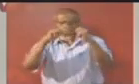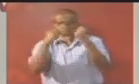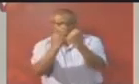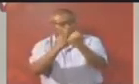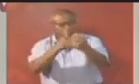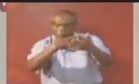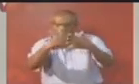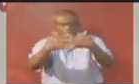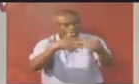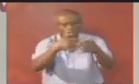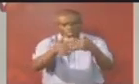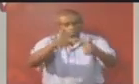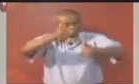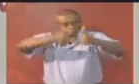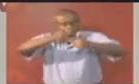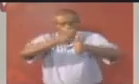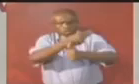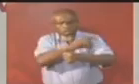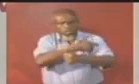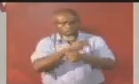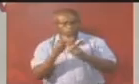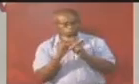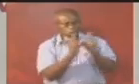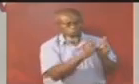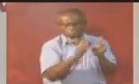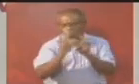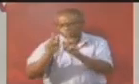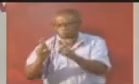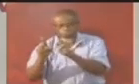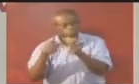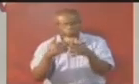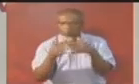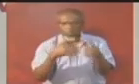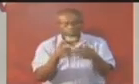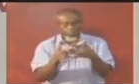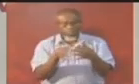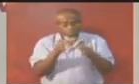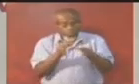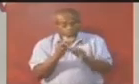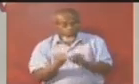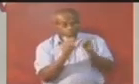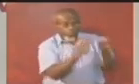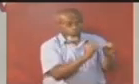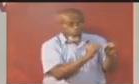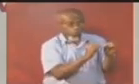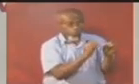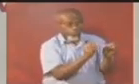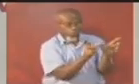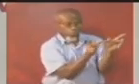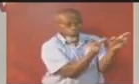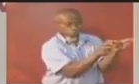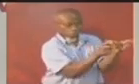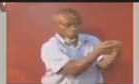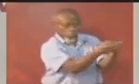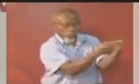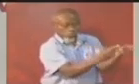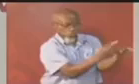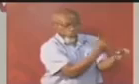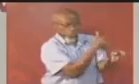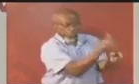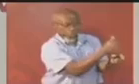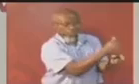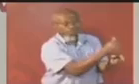institution. Also, even if a person or a patient is placed in an isolation room, it is done for infection prevention and